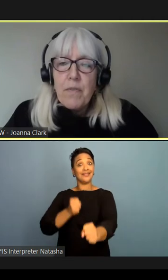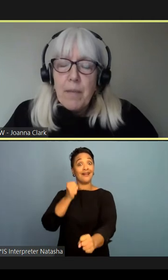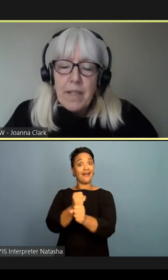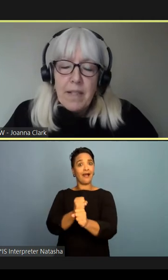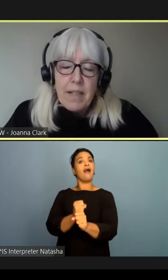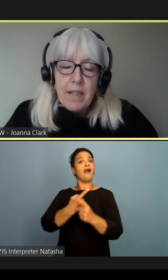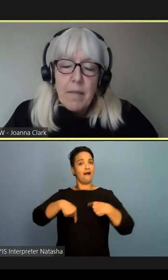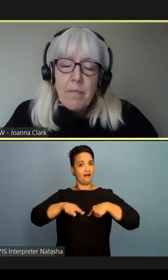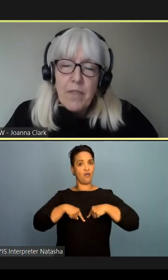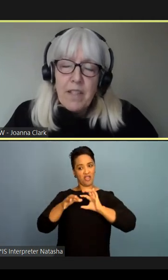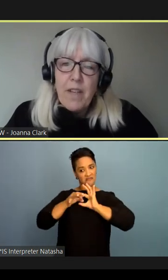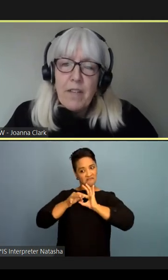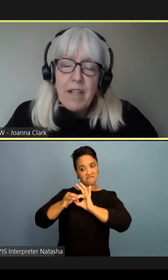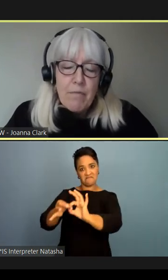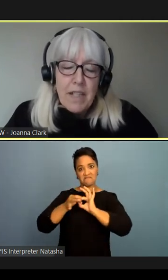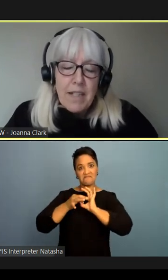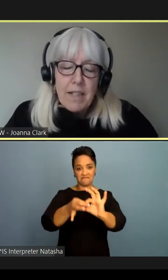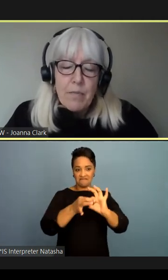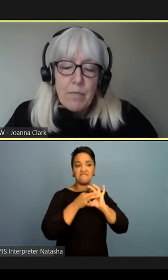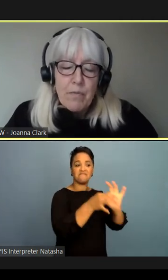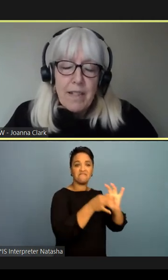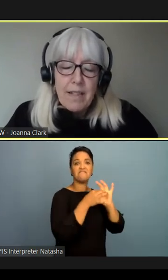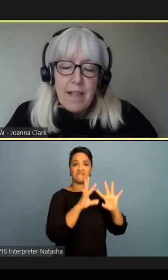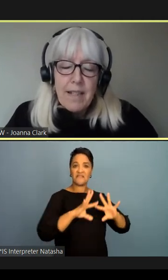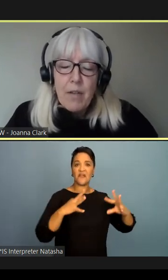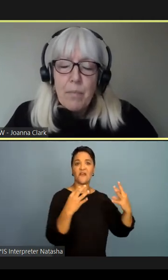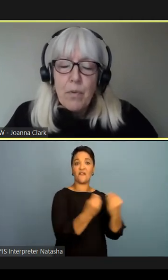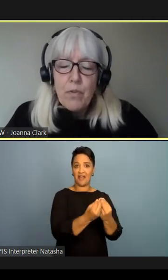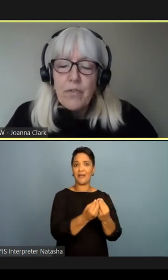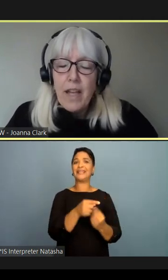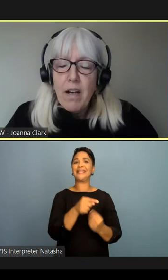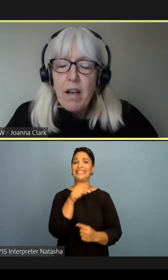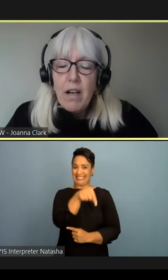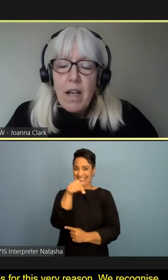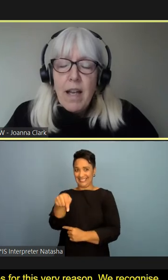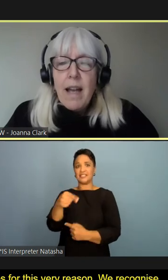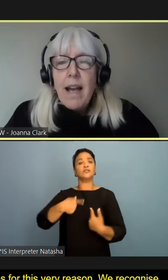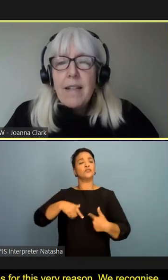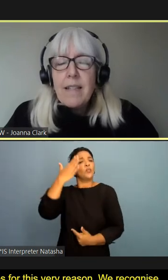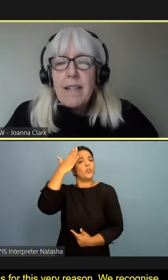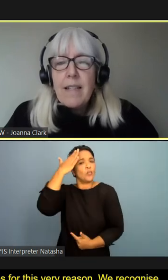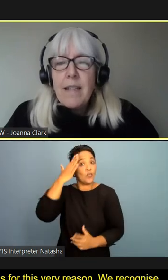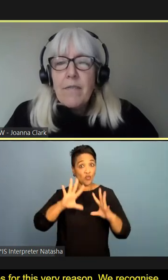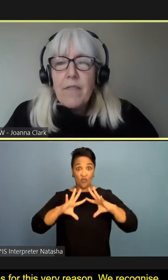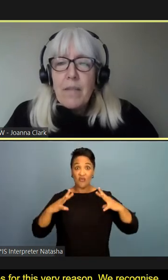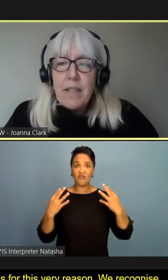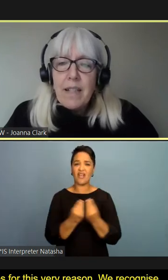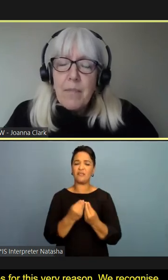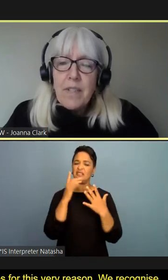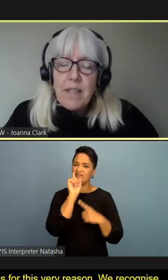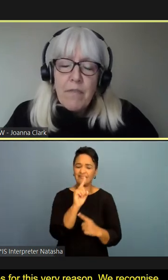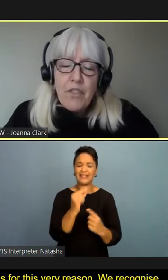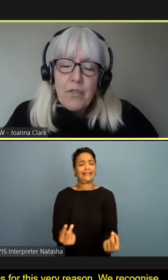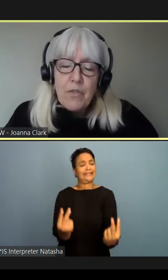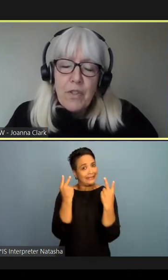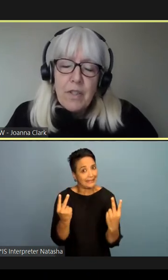with families for this very reason. We recognize how important they are. And when it comes